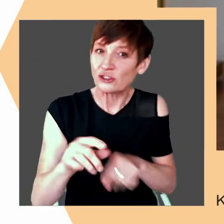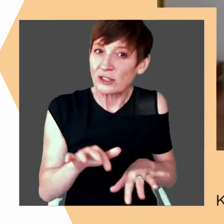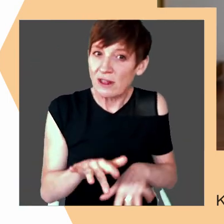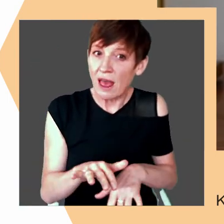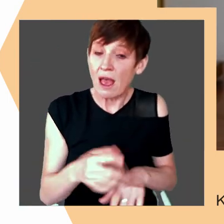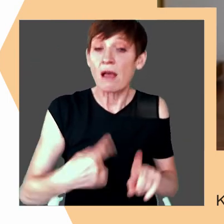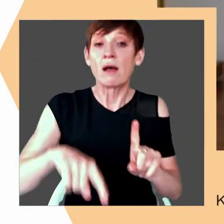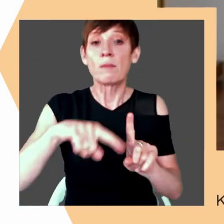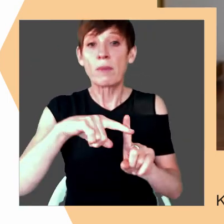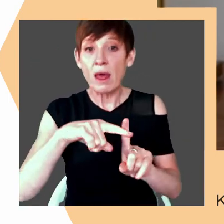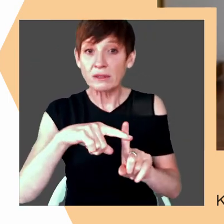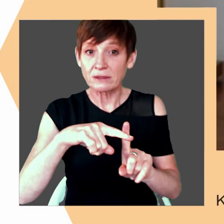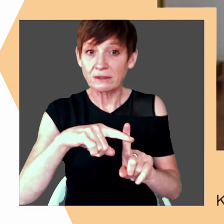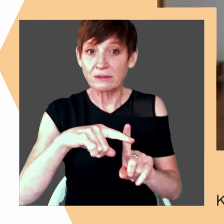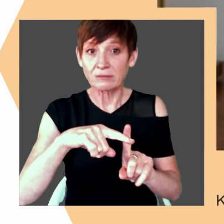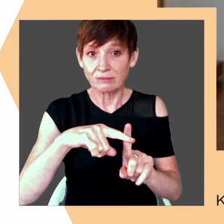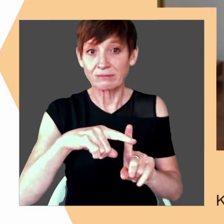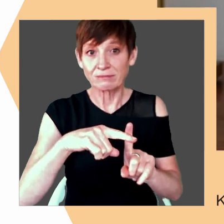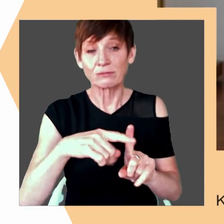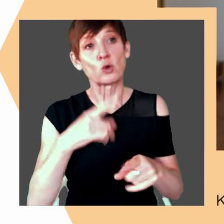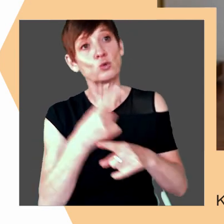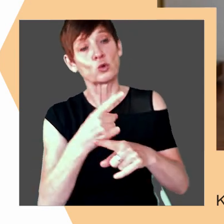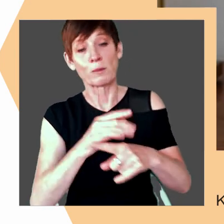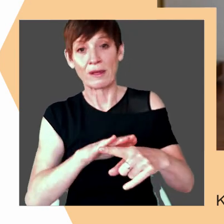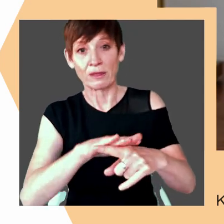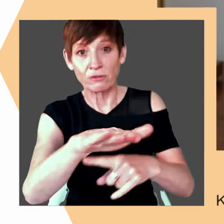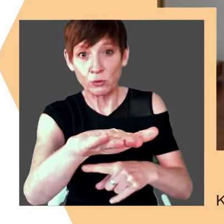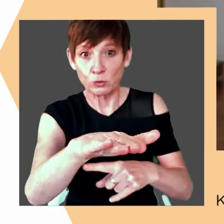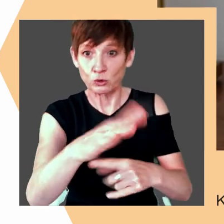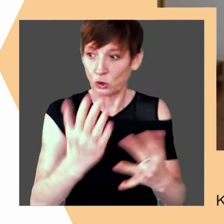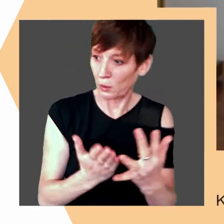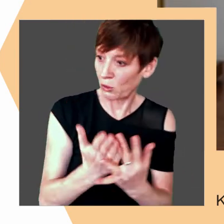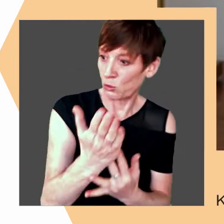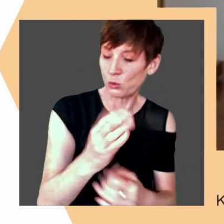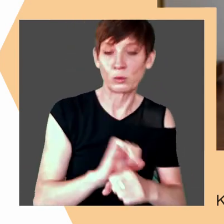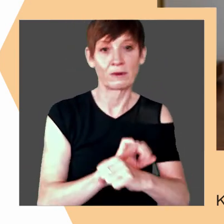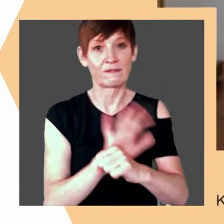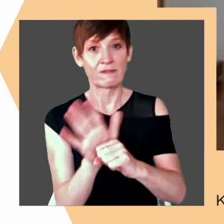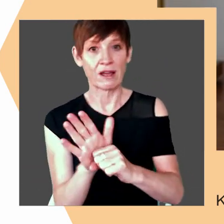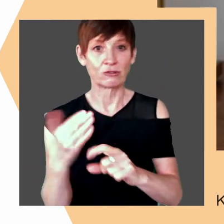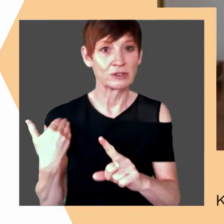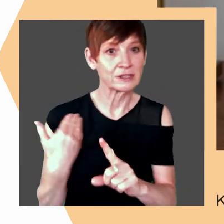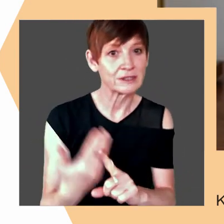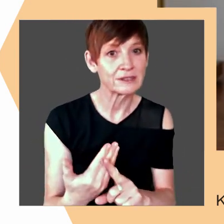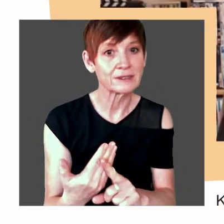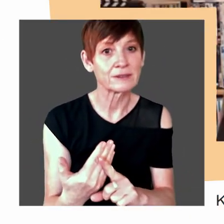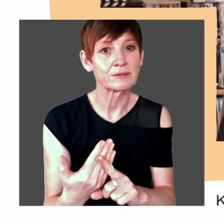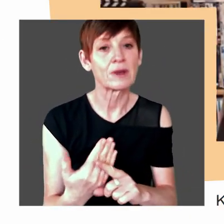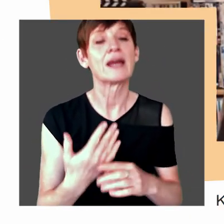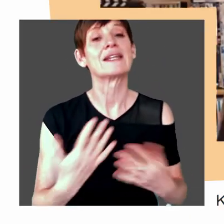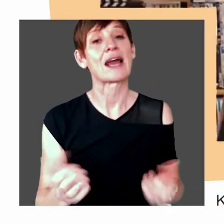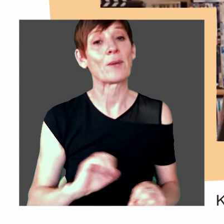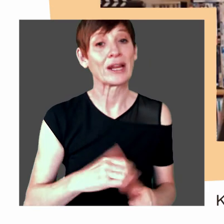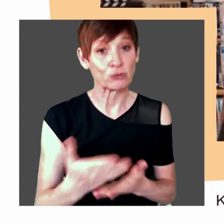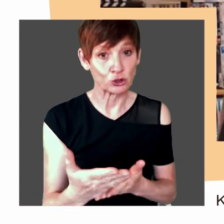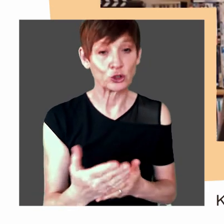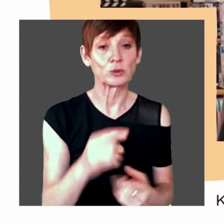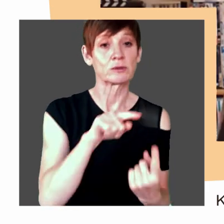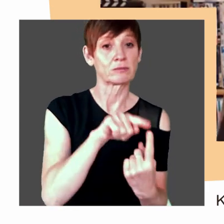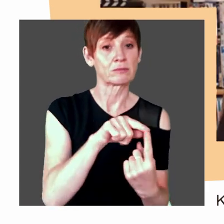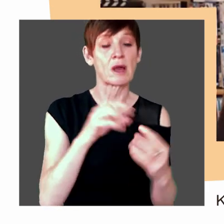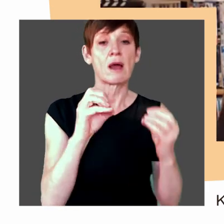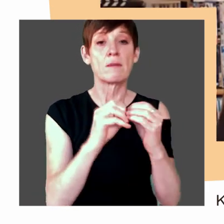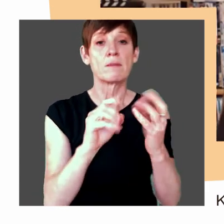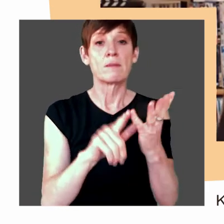the future holds for the sector in light of the current crisis. So let me introduce our panel to you. Bucky Baldwin